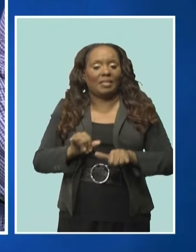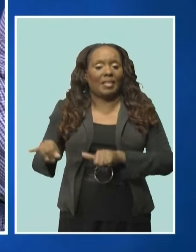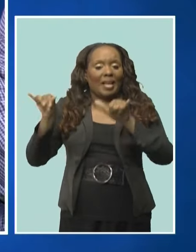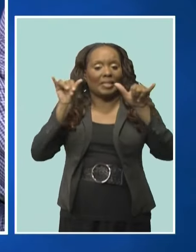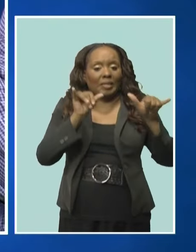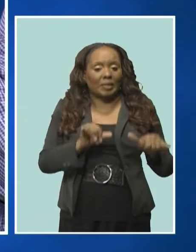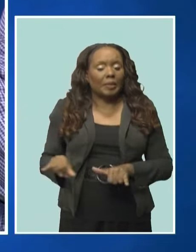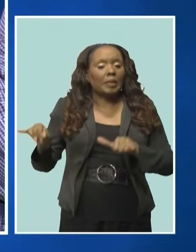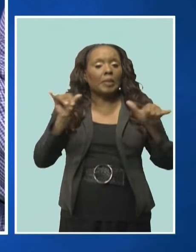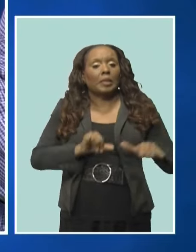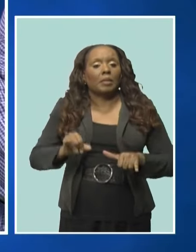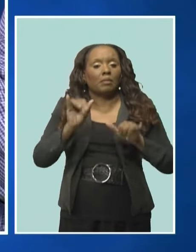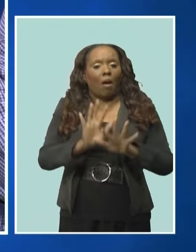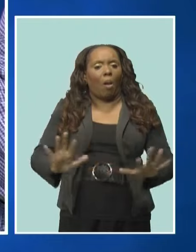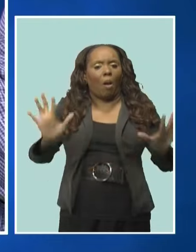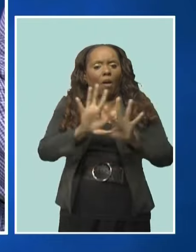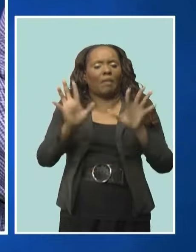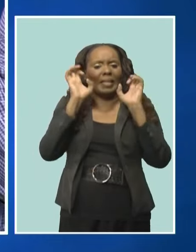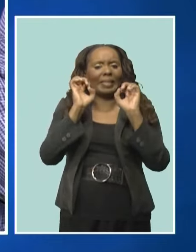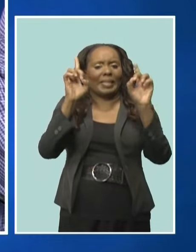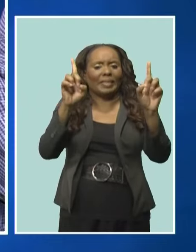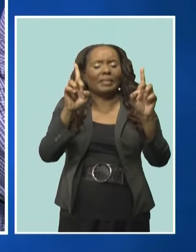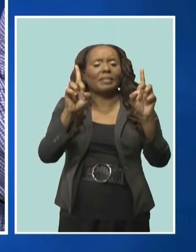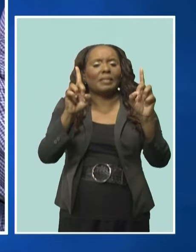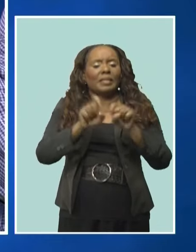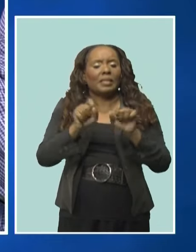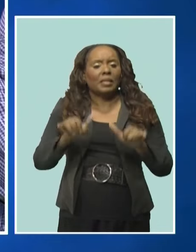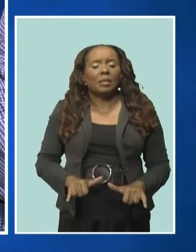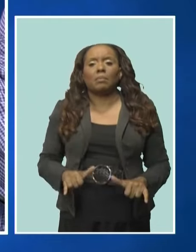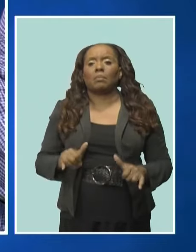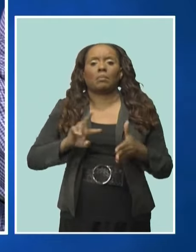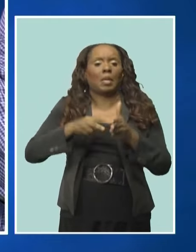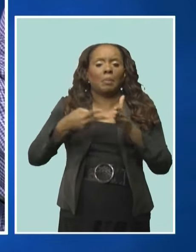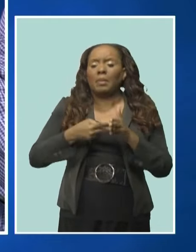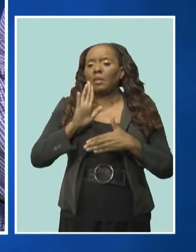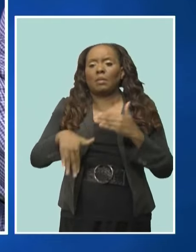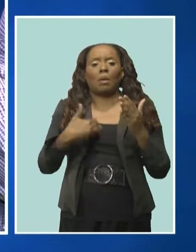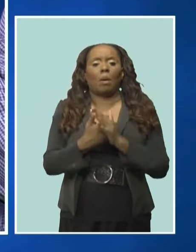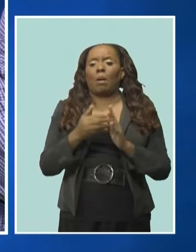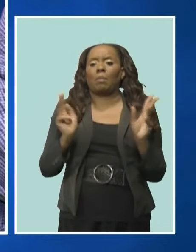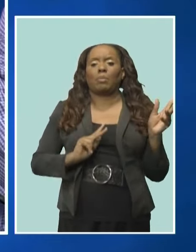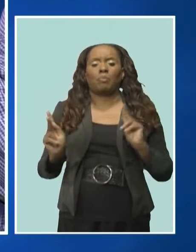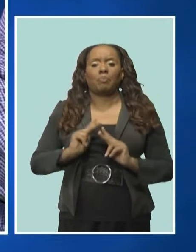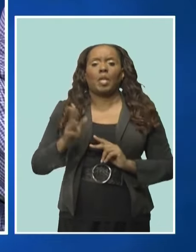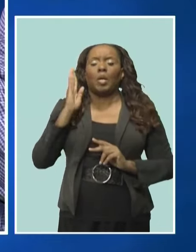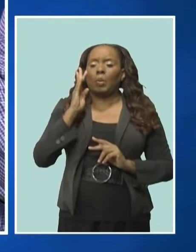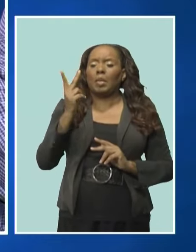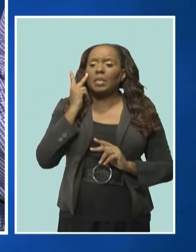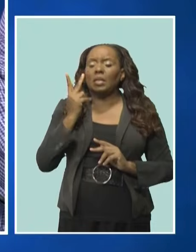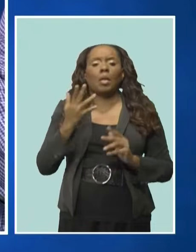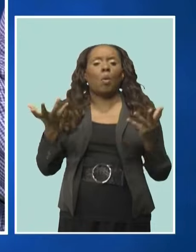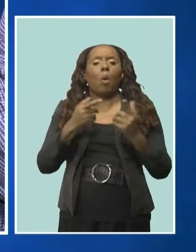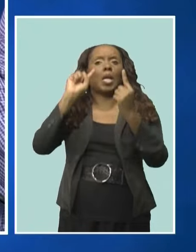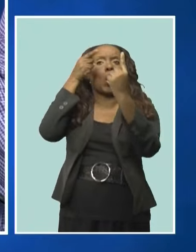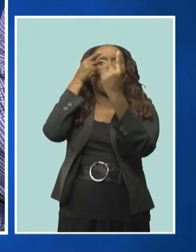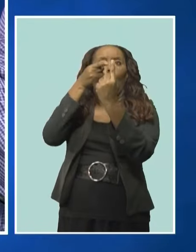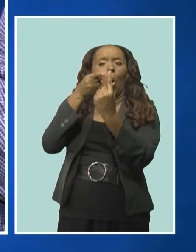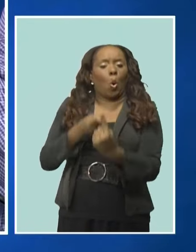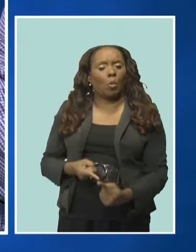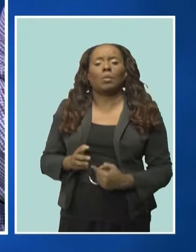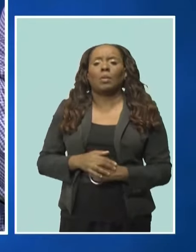our education system that will be transparent for all to see. What are the standards each child needs to have